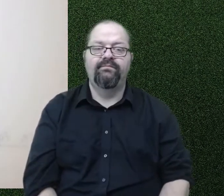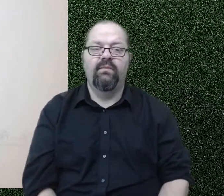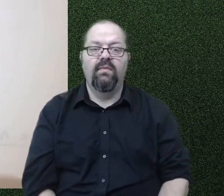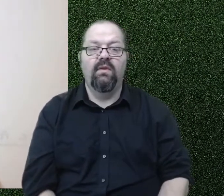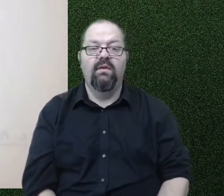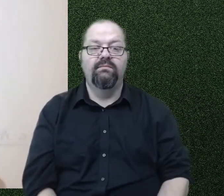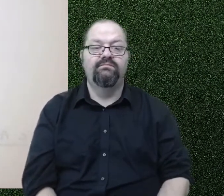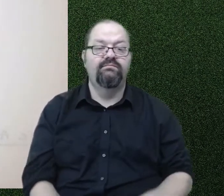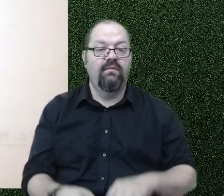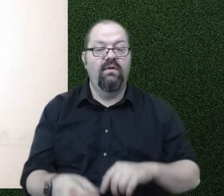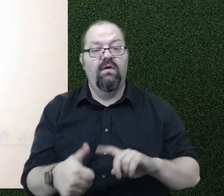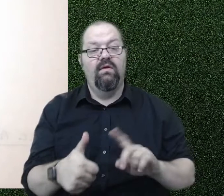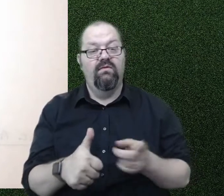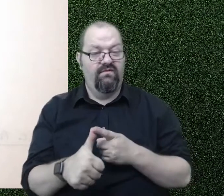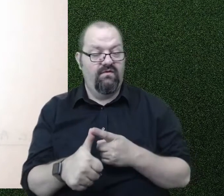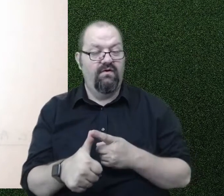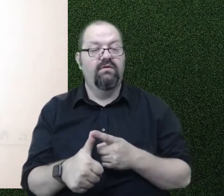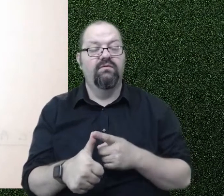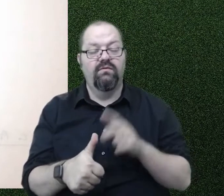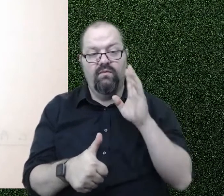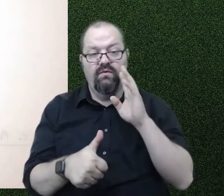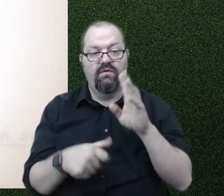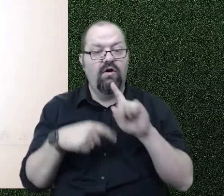First, let's talk about it algebraically,